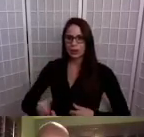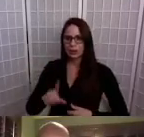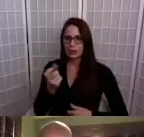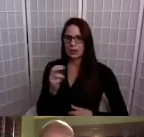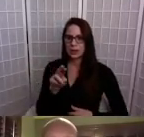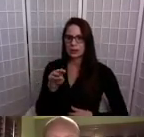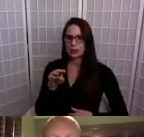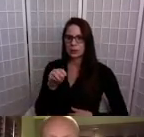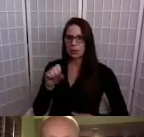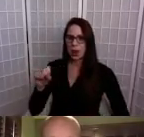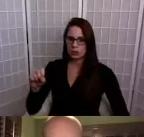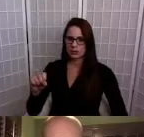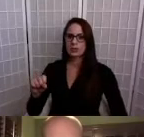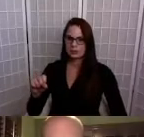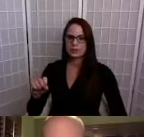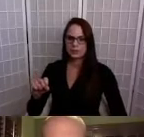Moss.